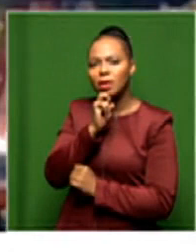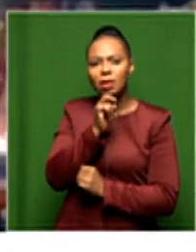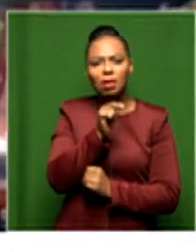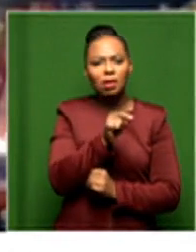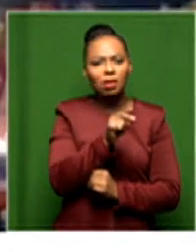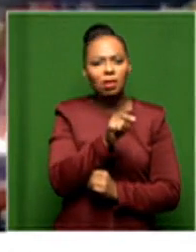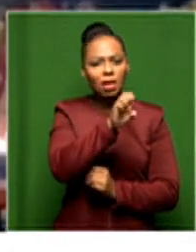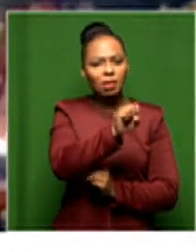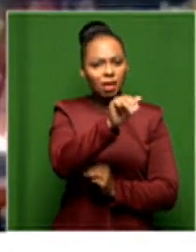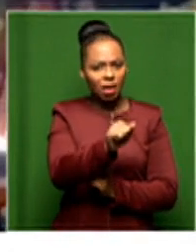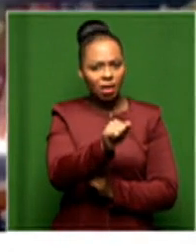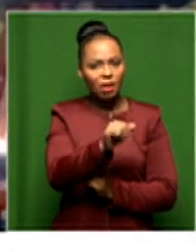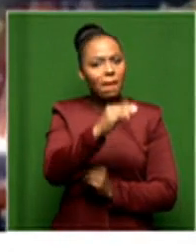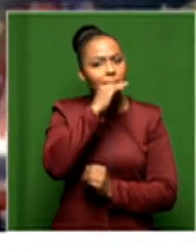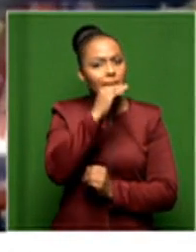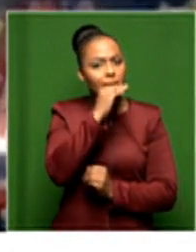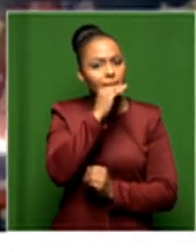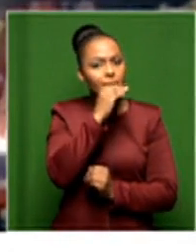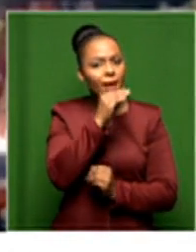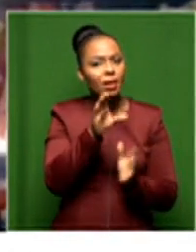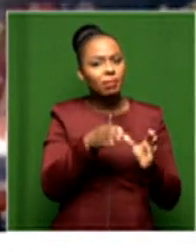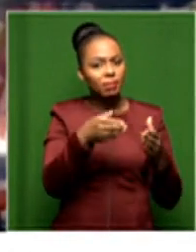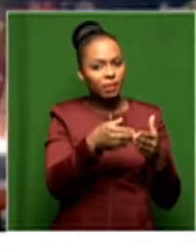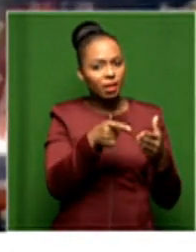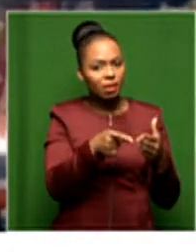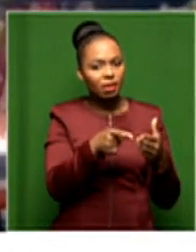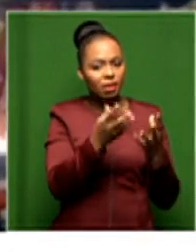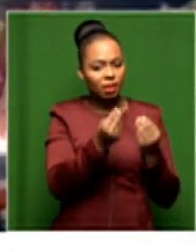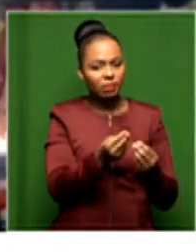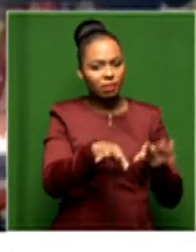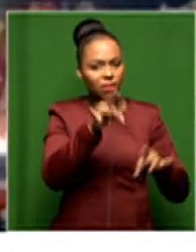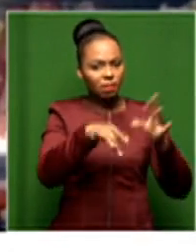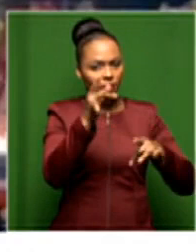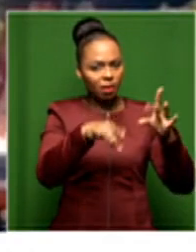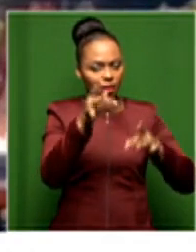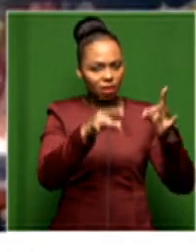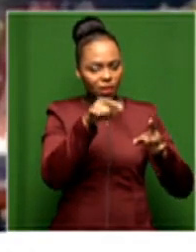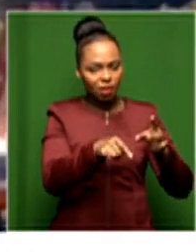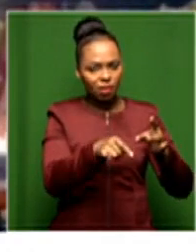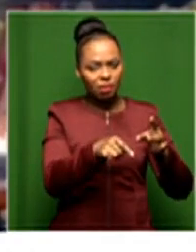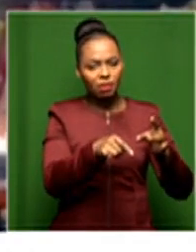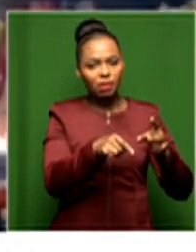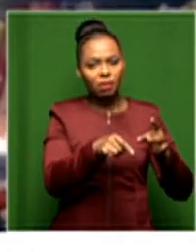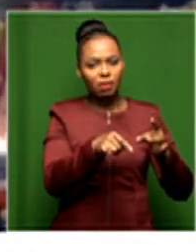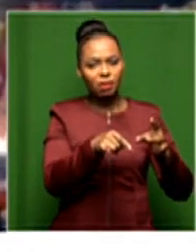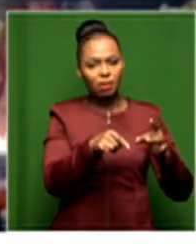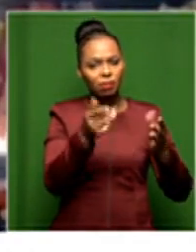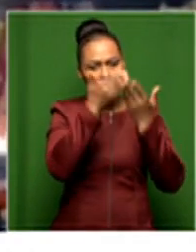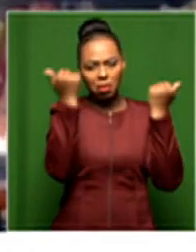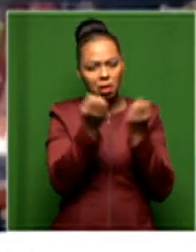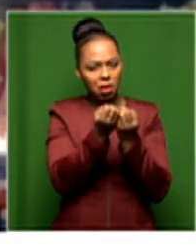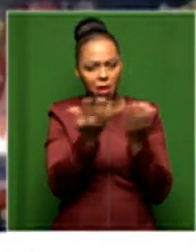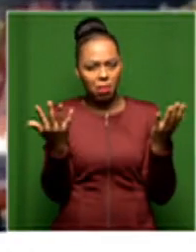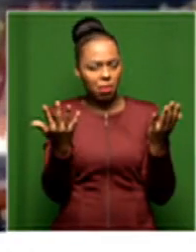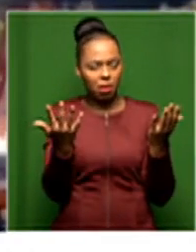the SA Plastics Survey, yes, has a study. I don't have those figures at hand, but what's important to note